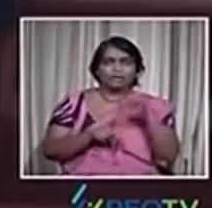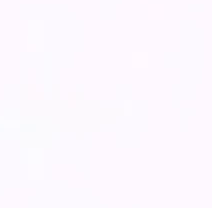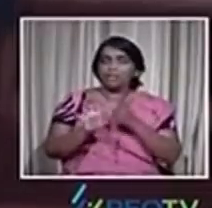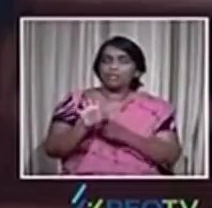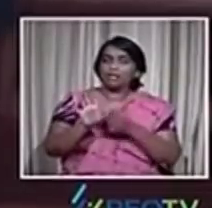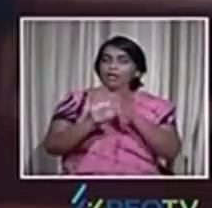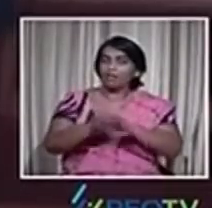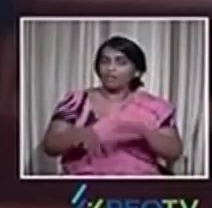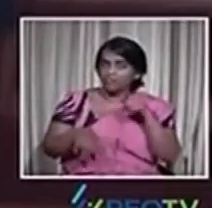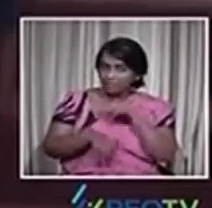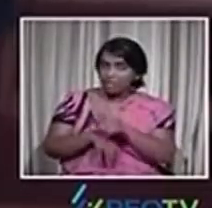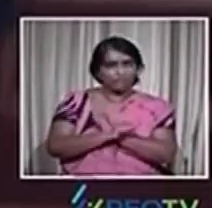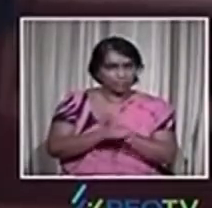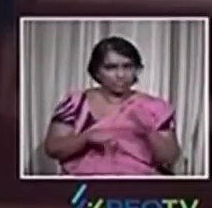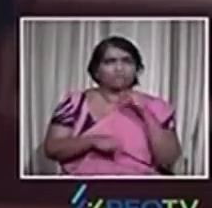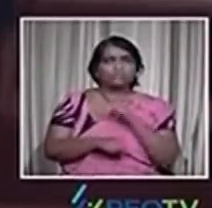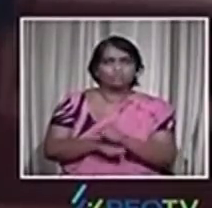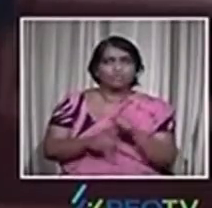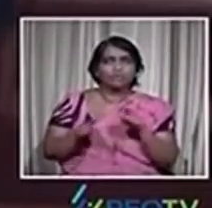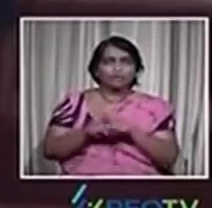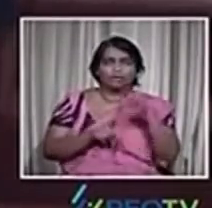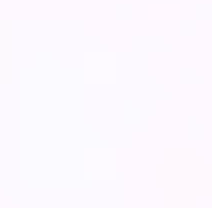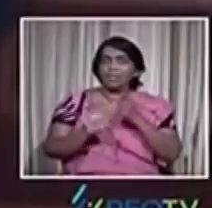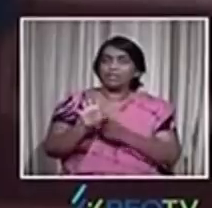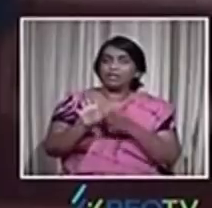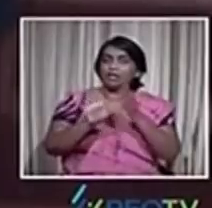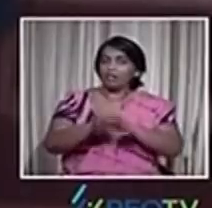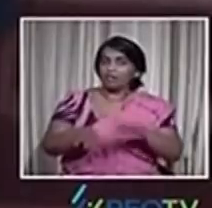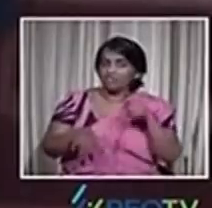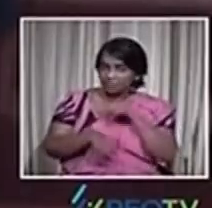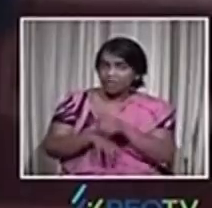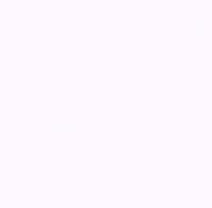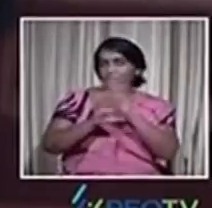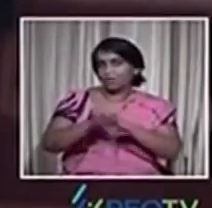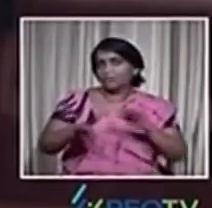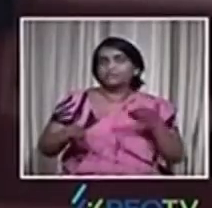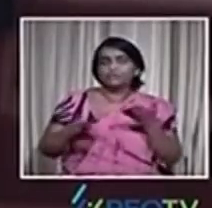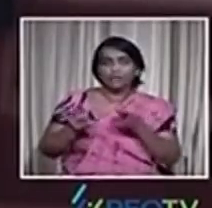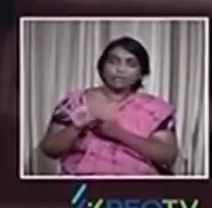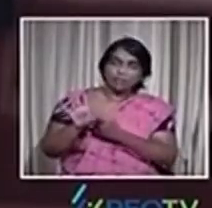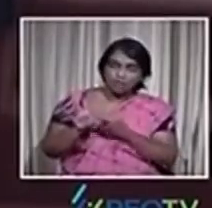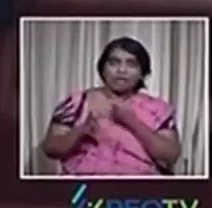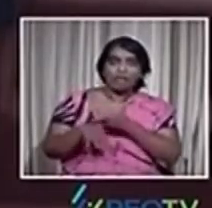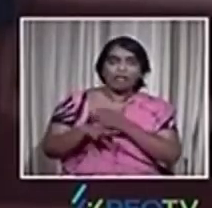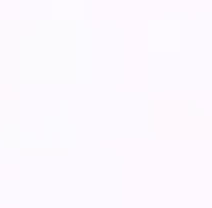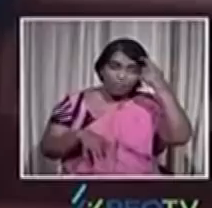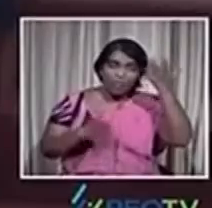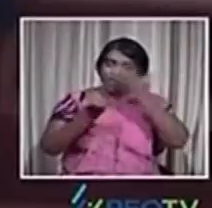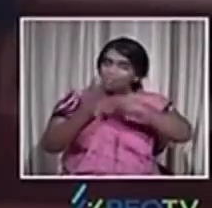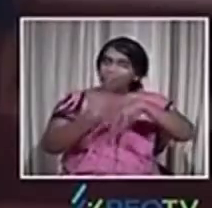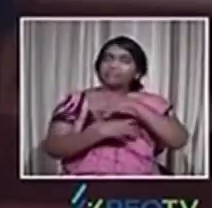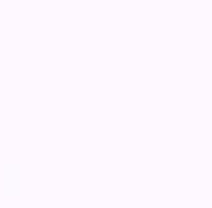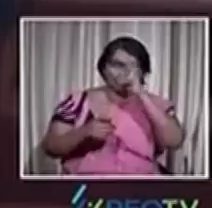are innocent young men. They have been brainwashed, and that is how such men died in the past.